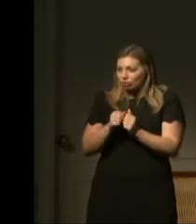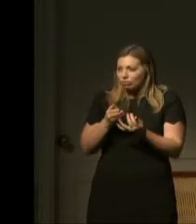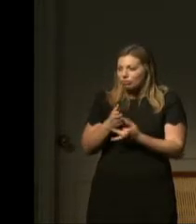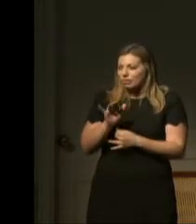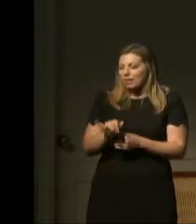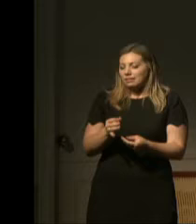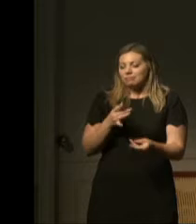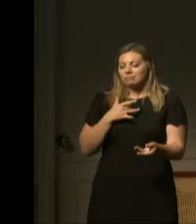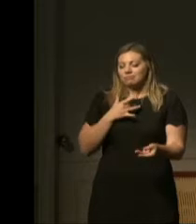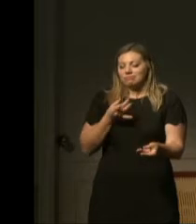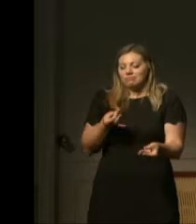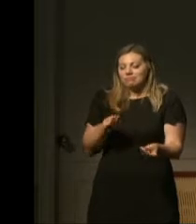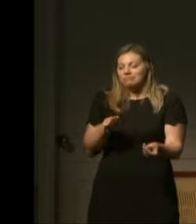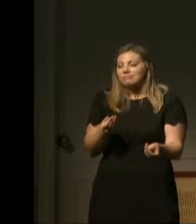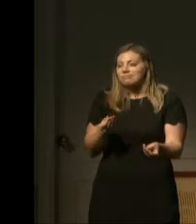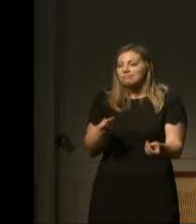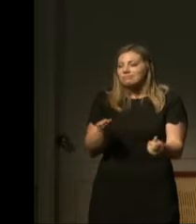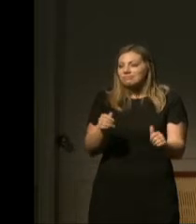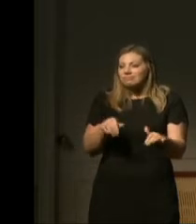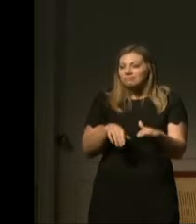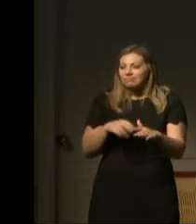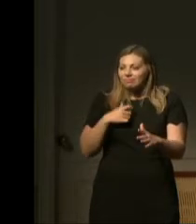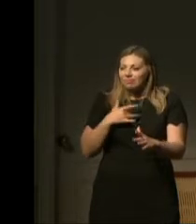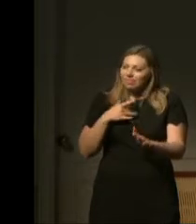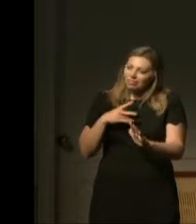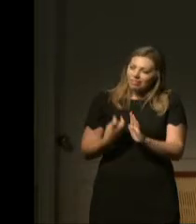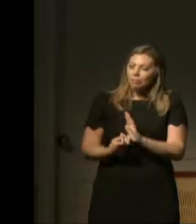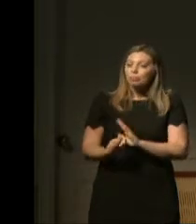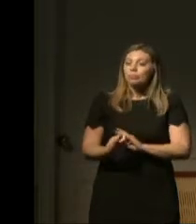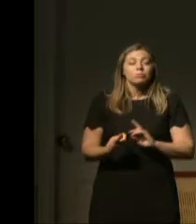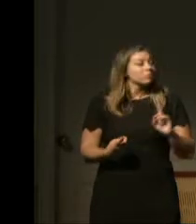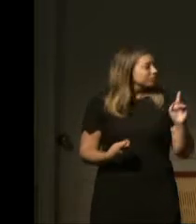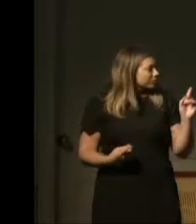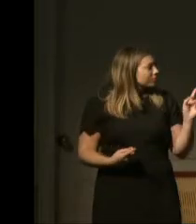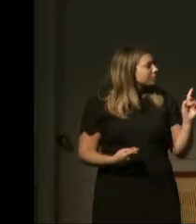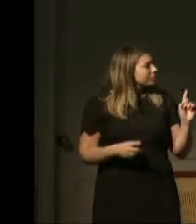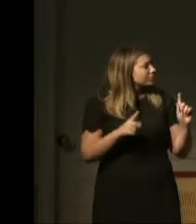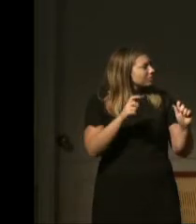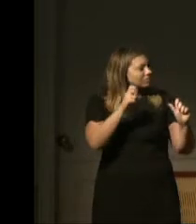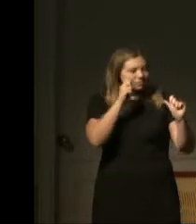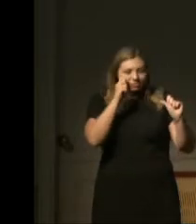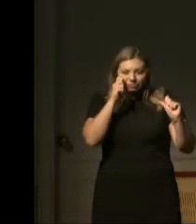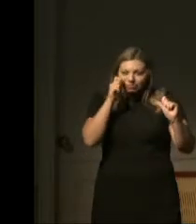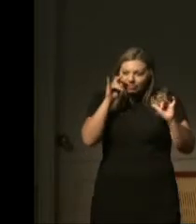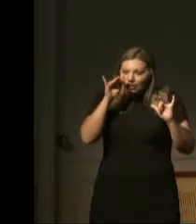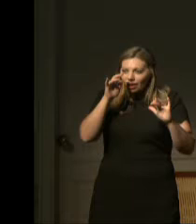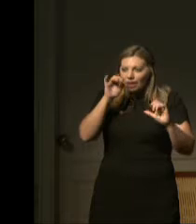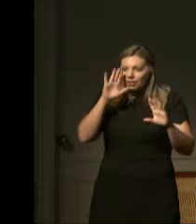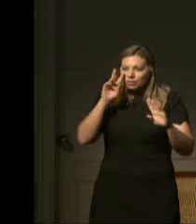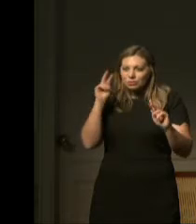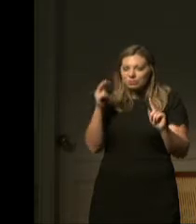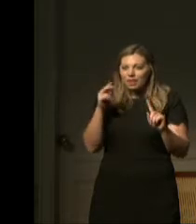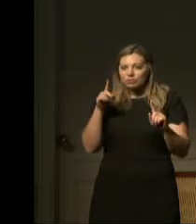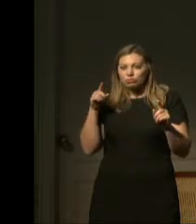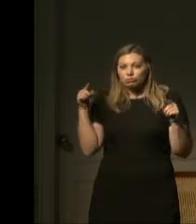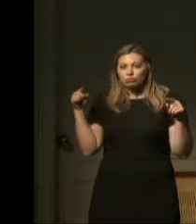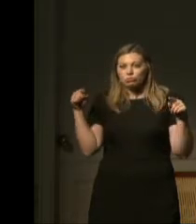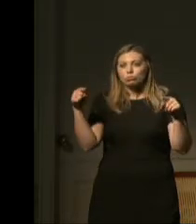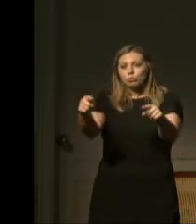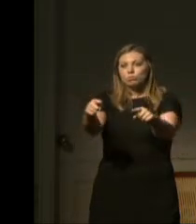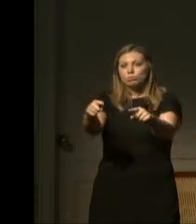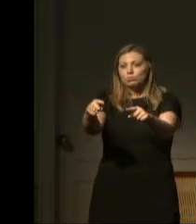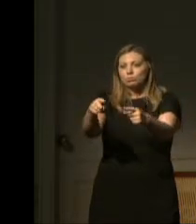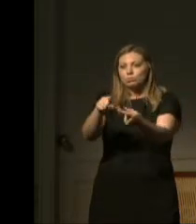the textiles, and the textures. And again, there's this amazing perspectival whoosh going back into the